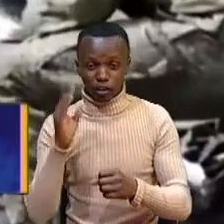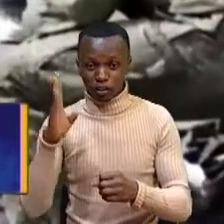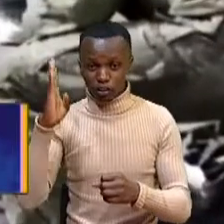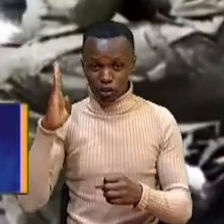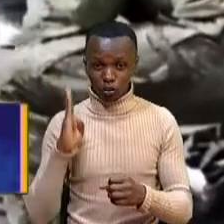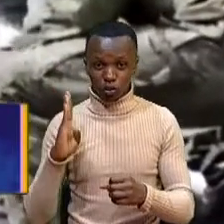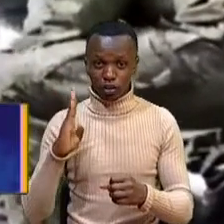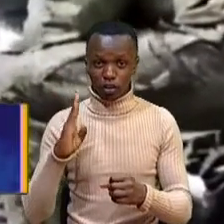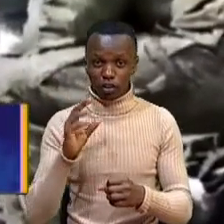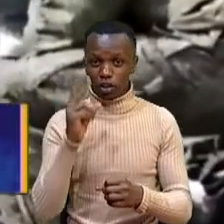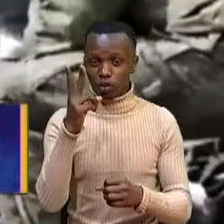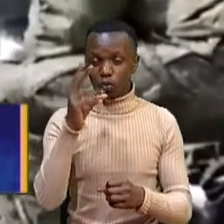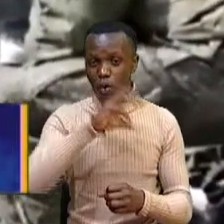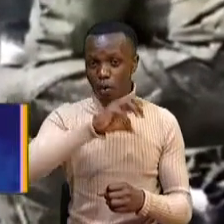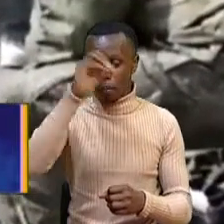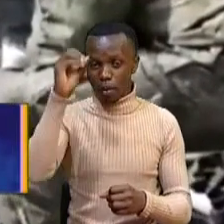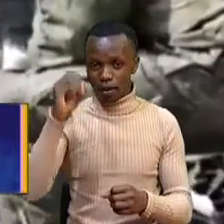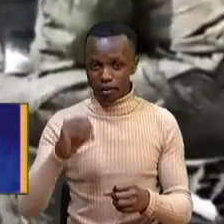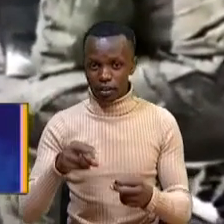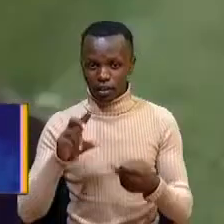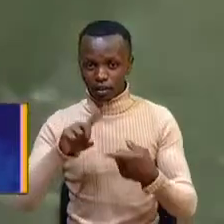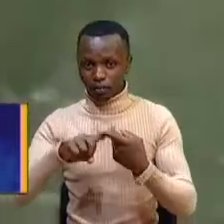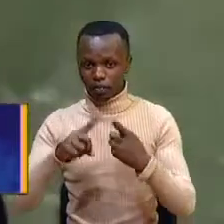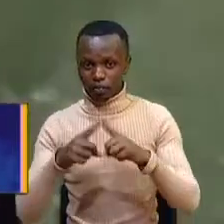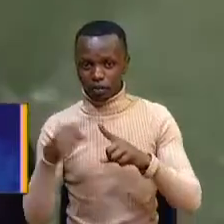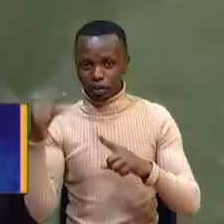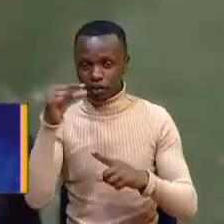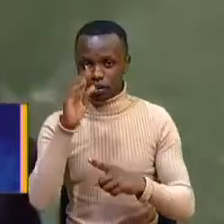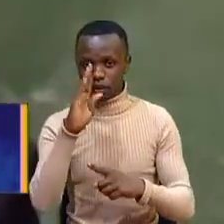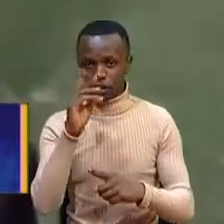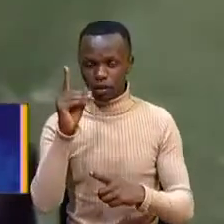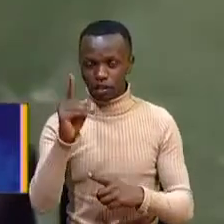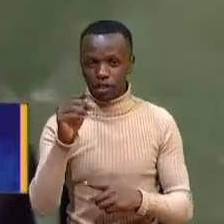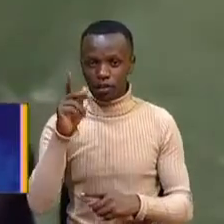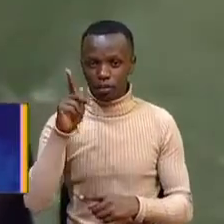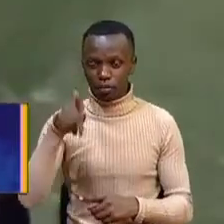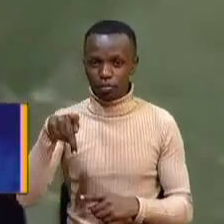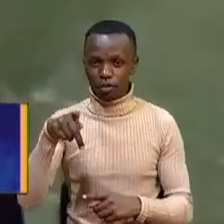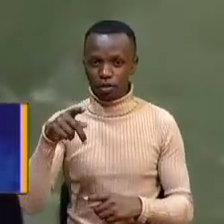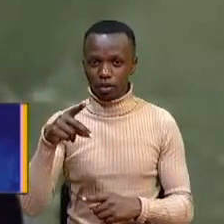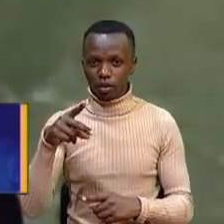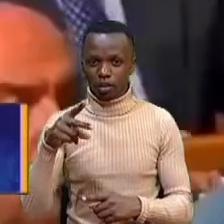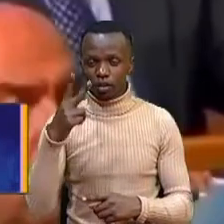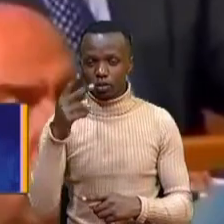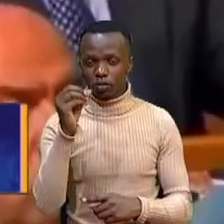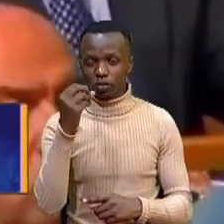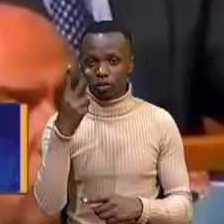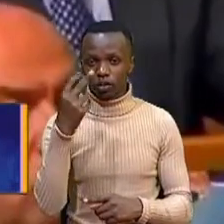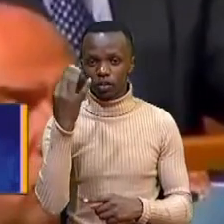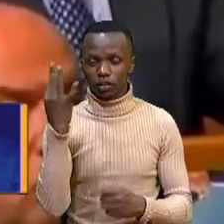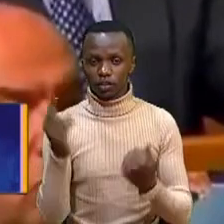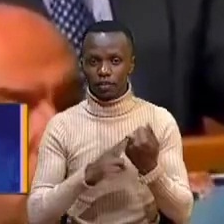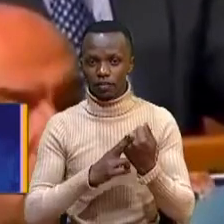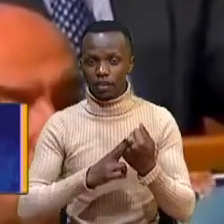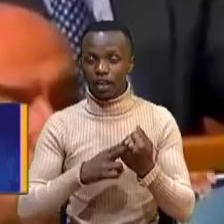to 2% of GDP by 2027, reshape its military command and